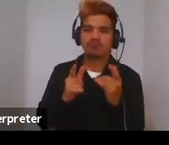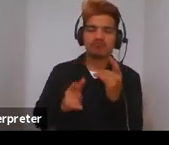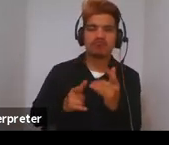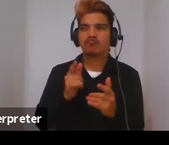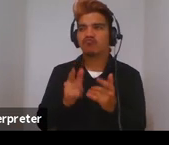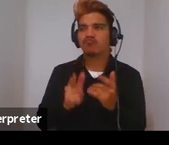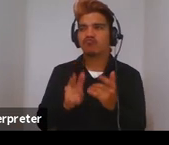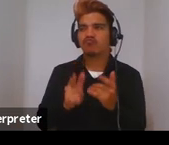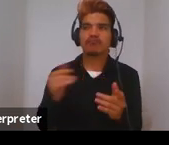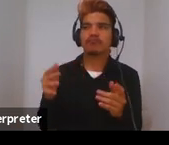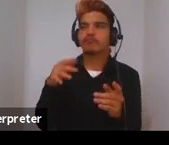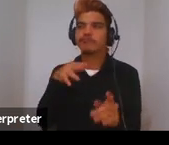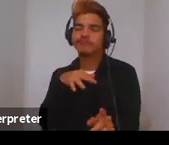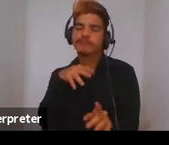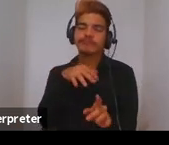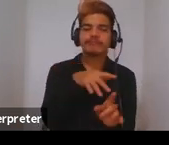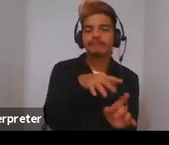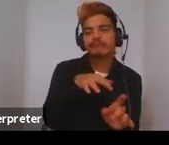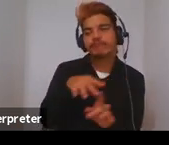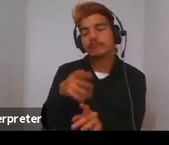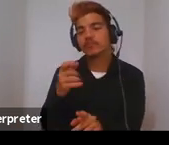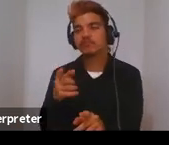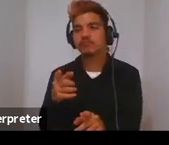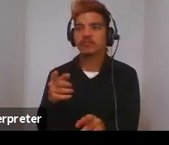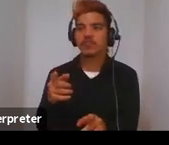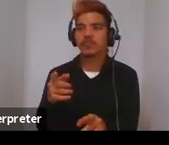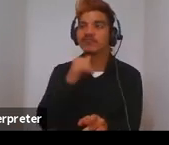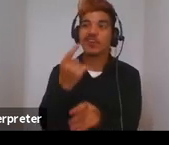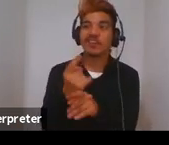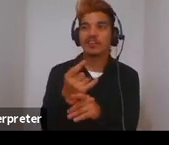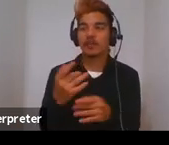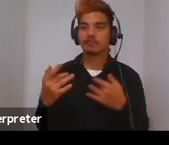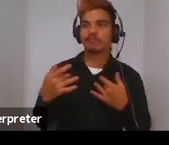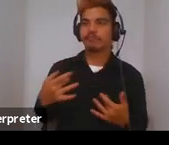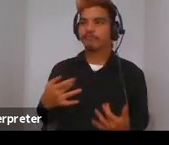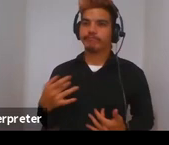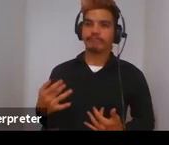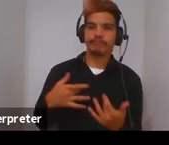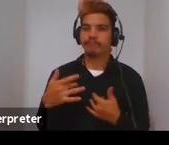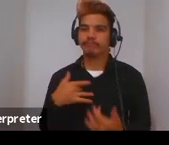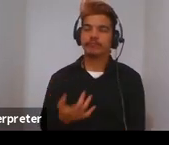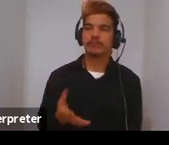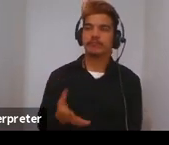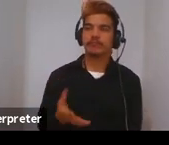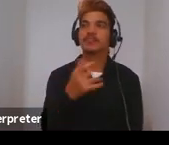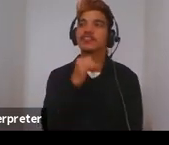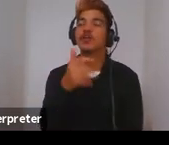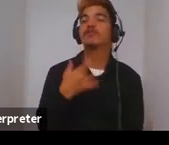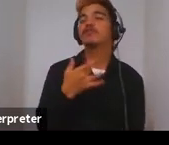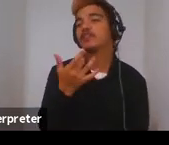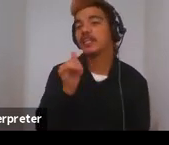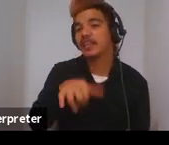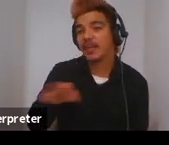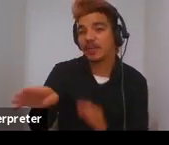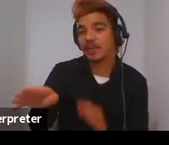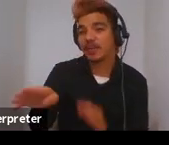to flirt in the break room or inappropriately touch each other in the break room. And although they aren't feeling that that behavior